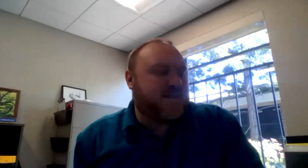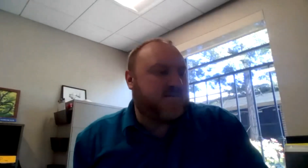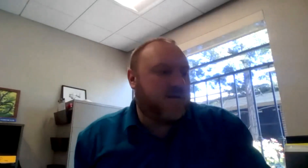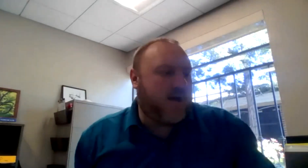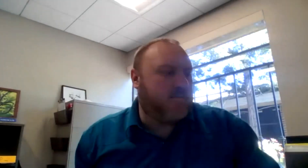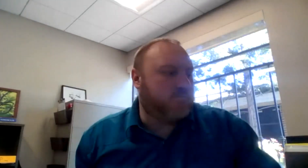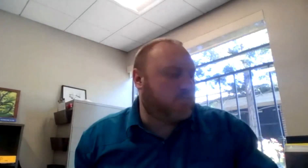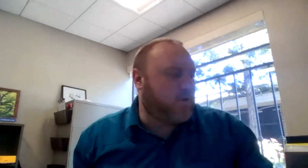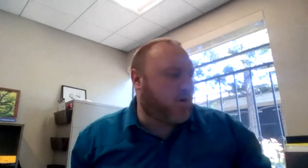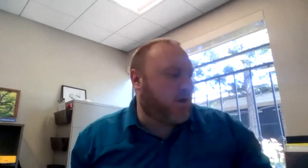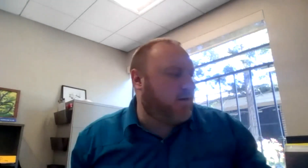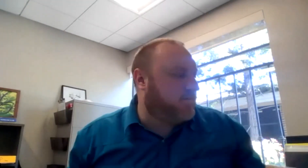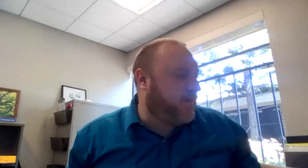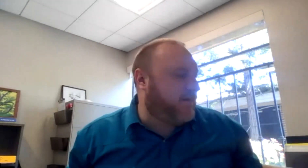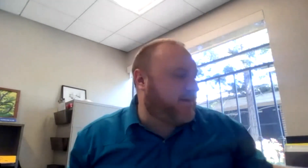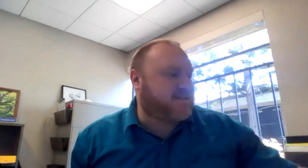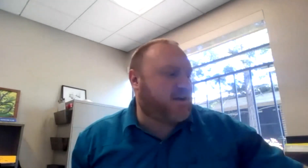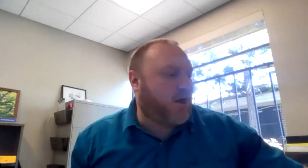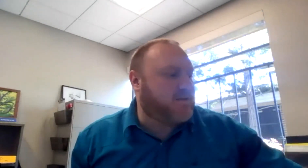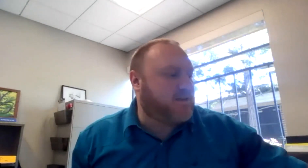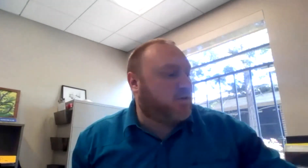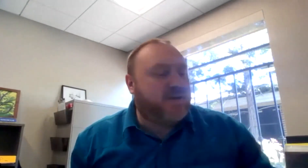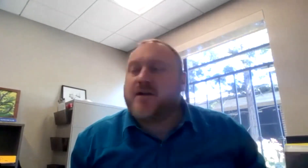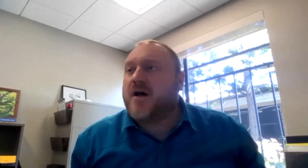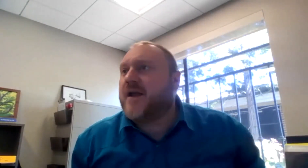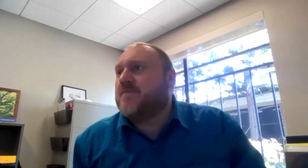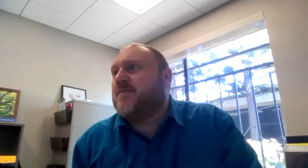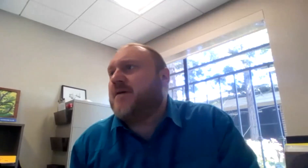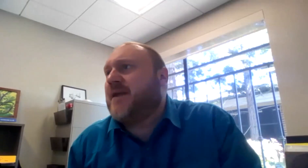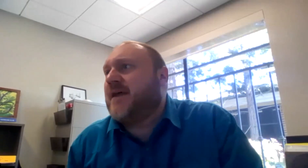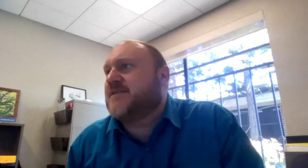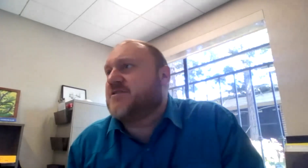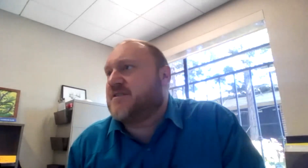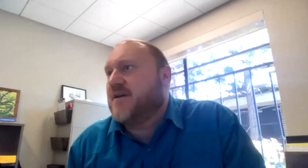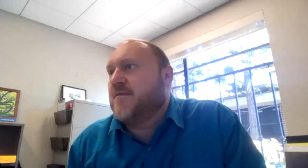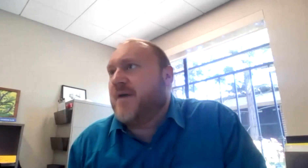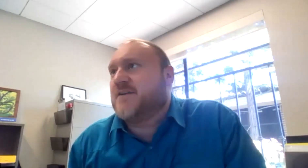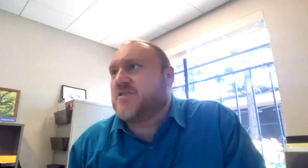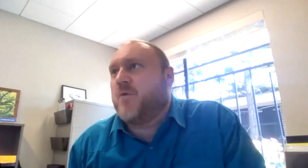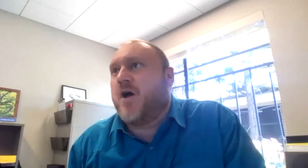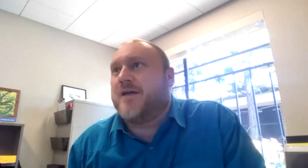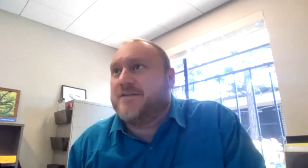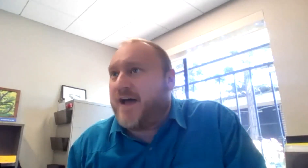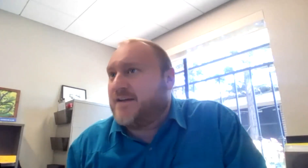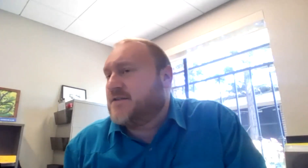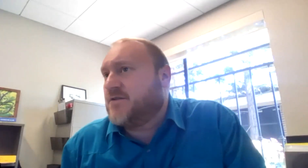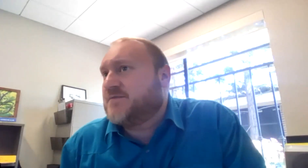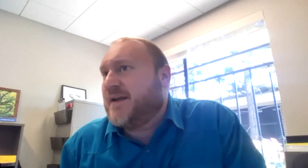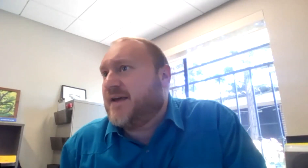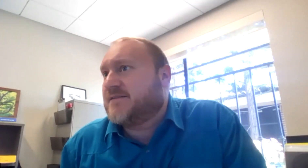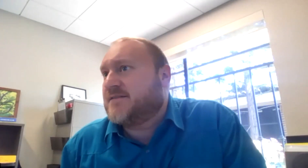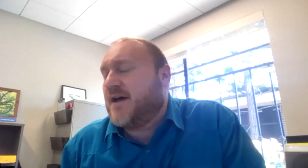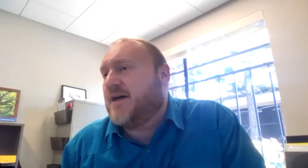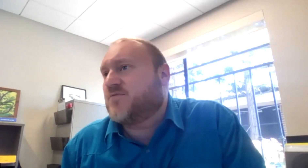mention was that we weren't being necessarily always included on IPP meetings, and just making sure that we're all invited to